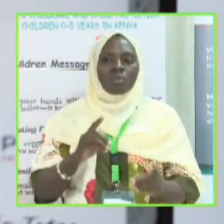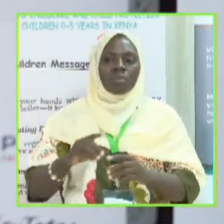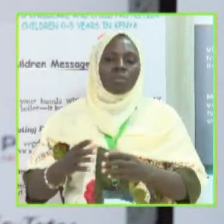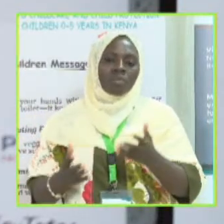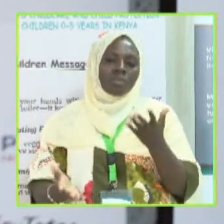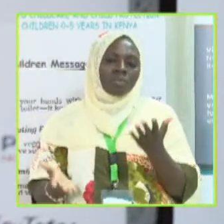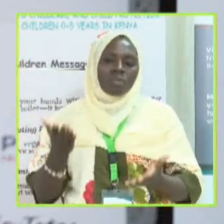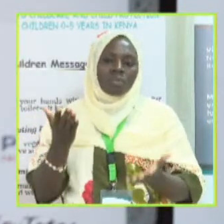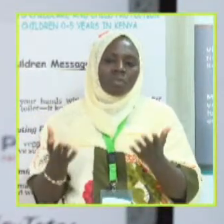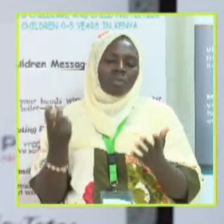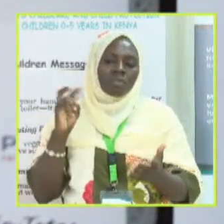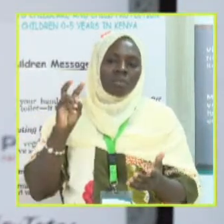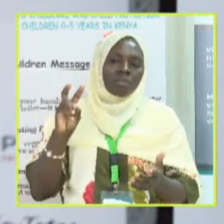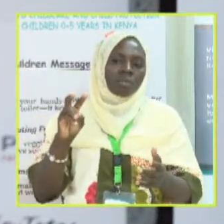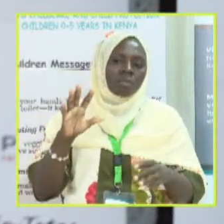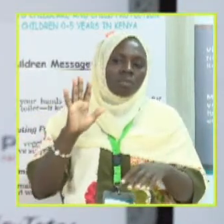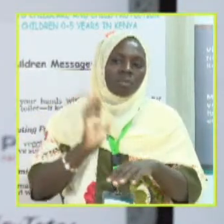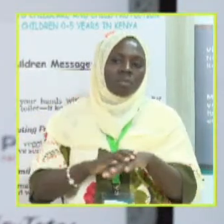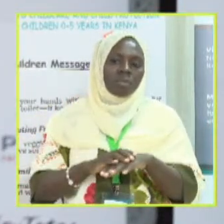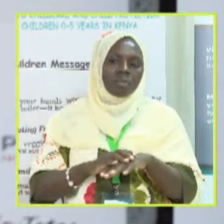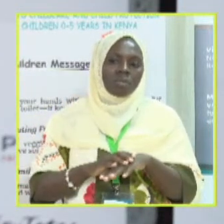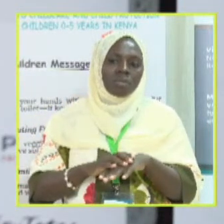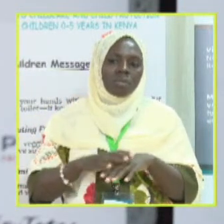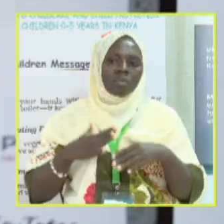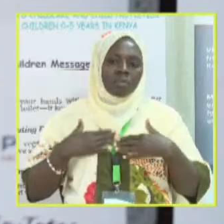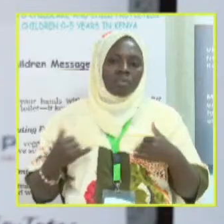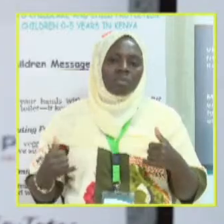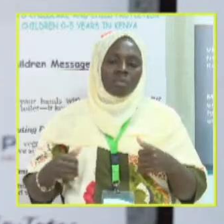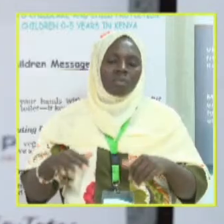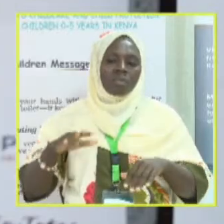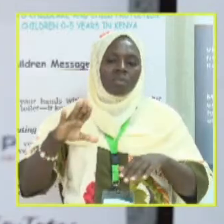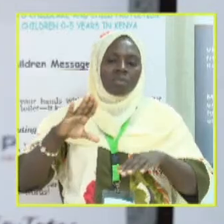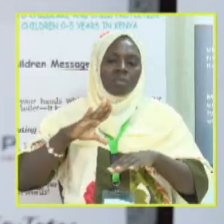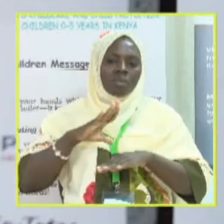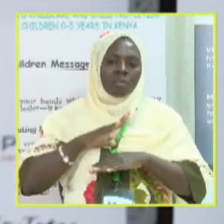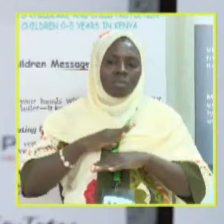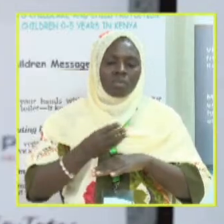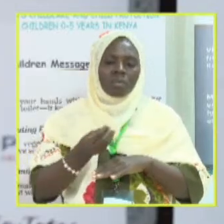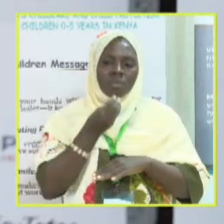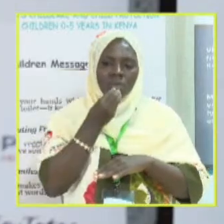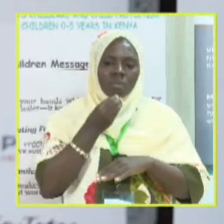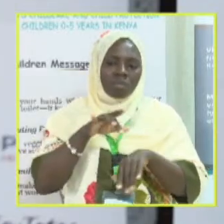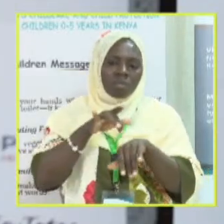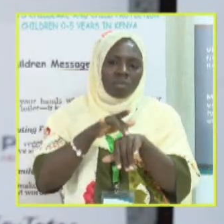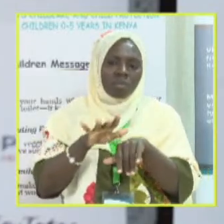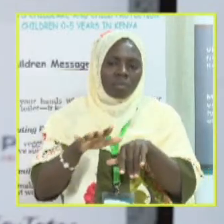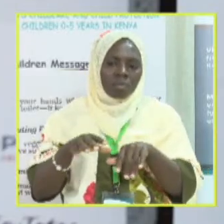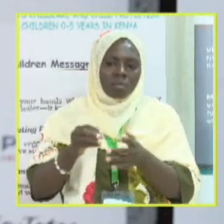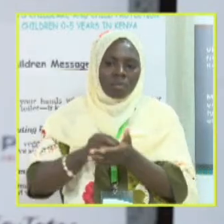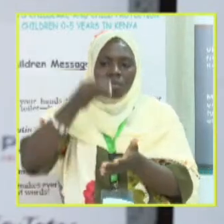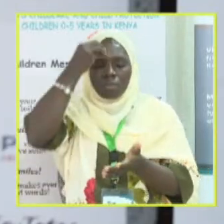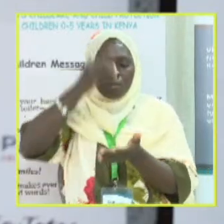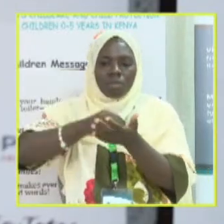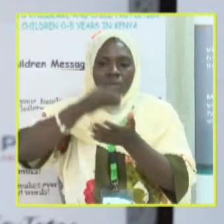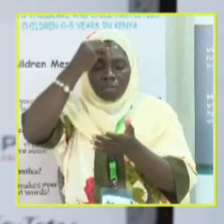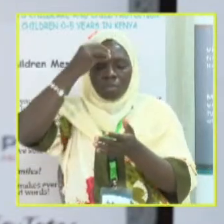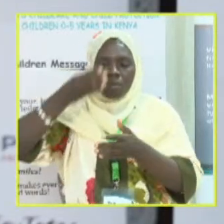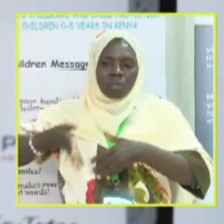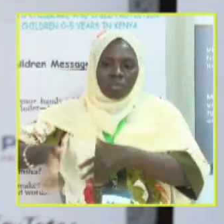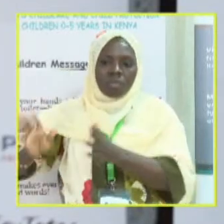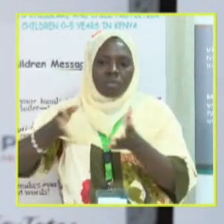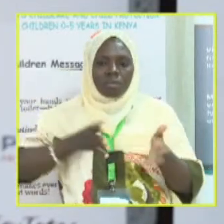we saw that good health, adequate nutrition, early learning opportunities were at